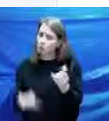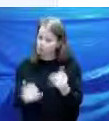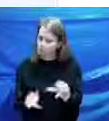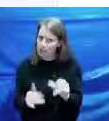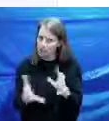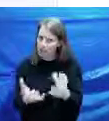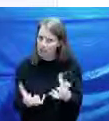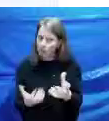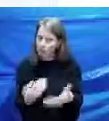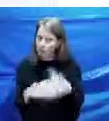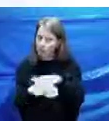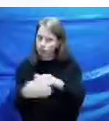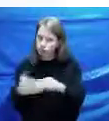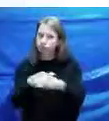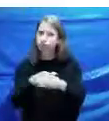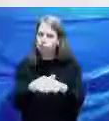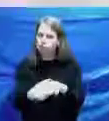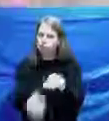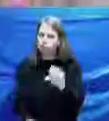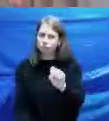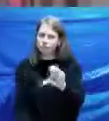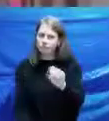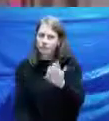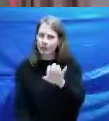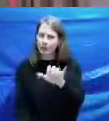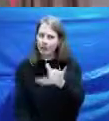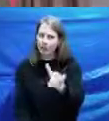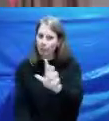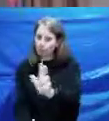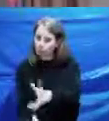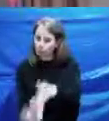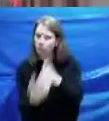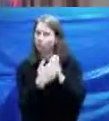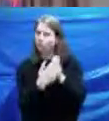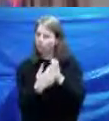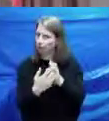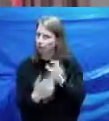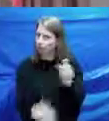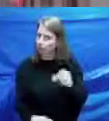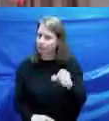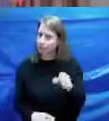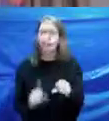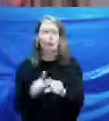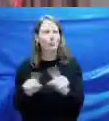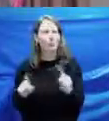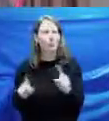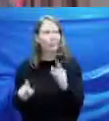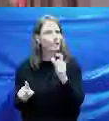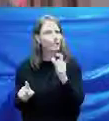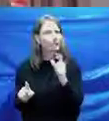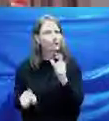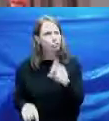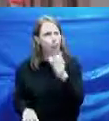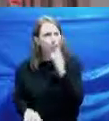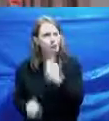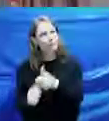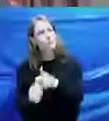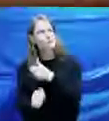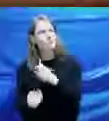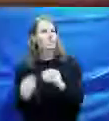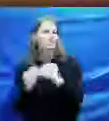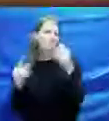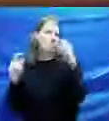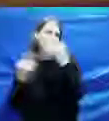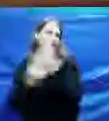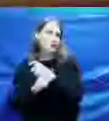that when states are considering professional development needs and that kind of thing across the board, this is something that